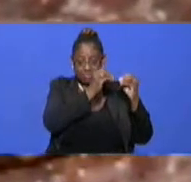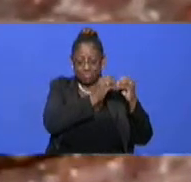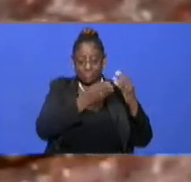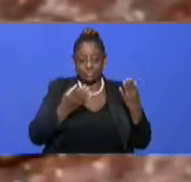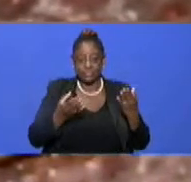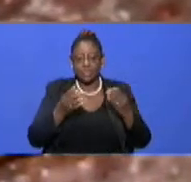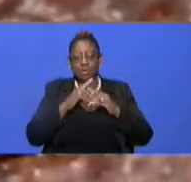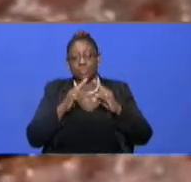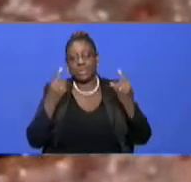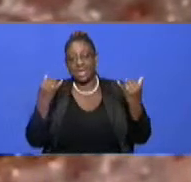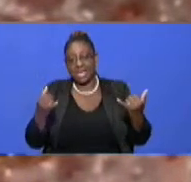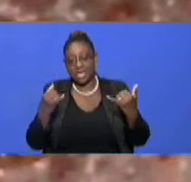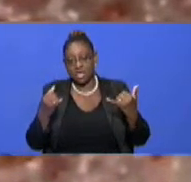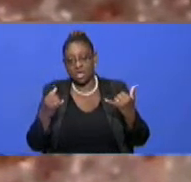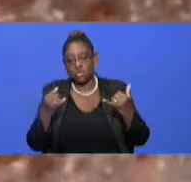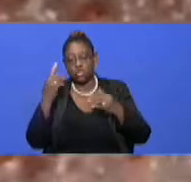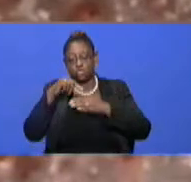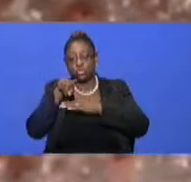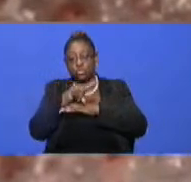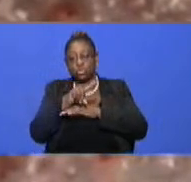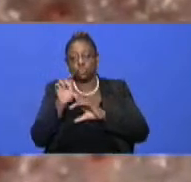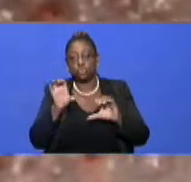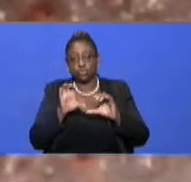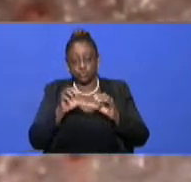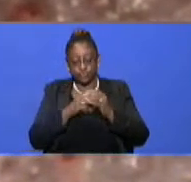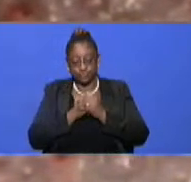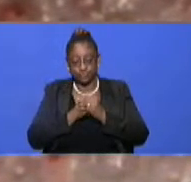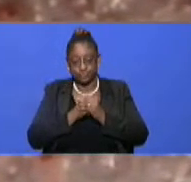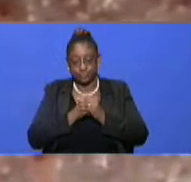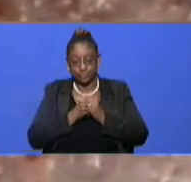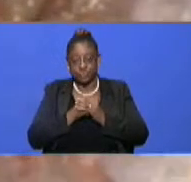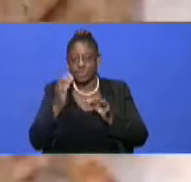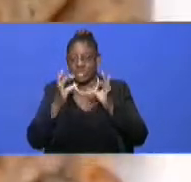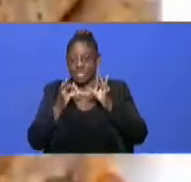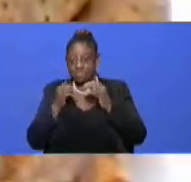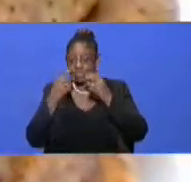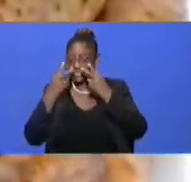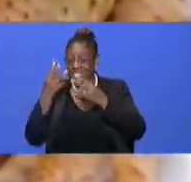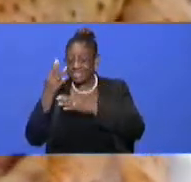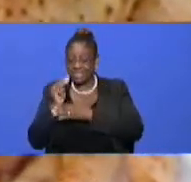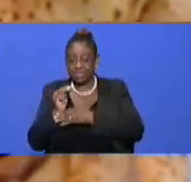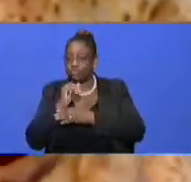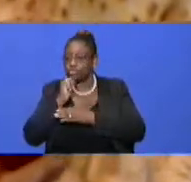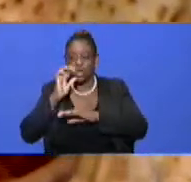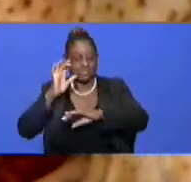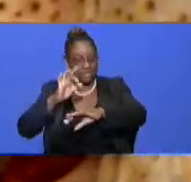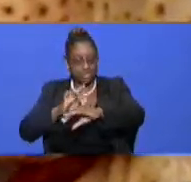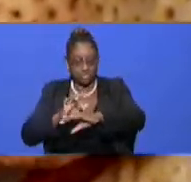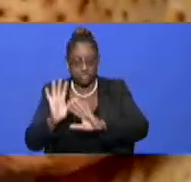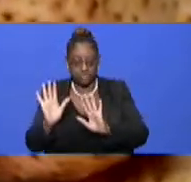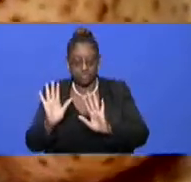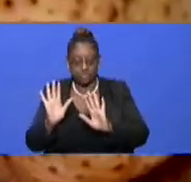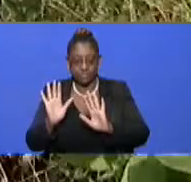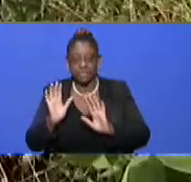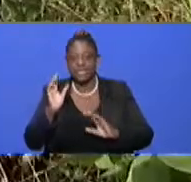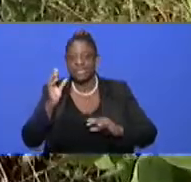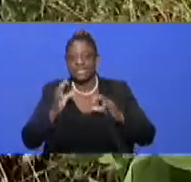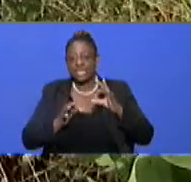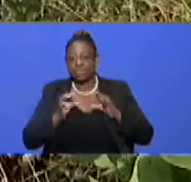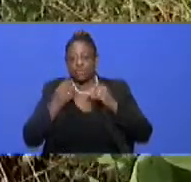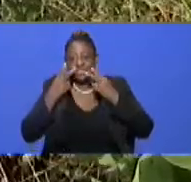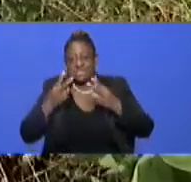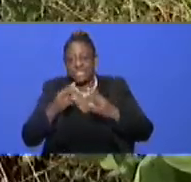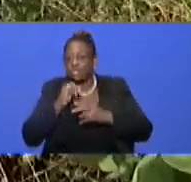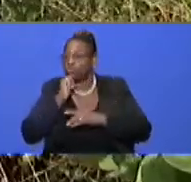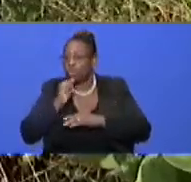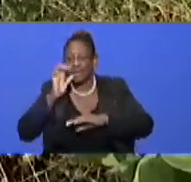in the meantime, here's what you can do. Now we're asking persons, if you see them, do not touch them. And again, if you see